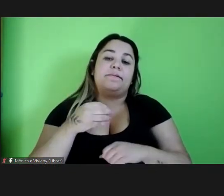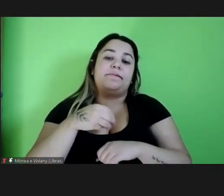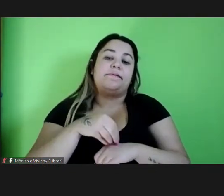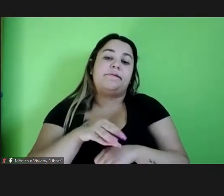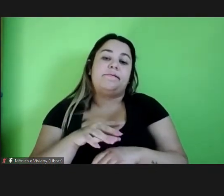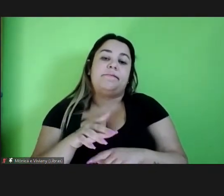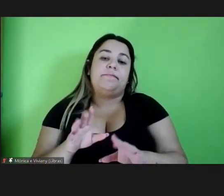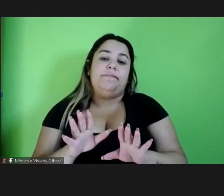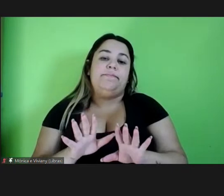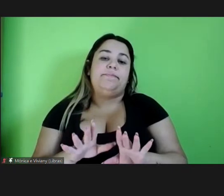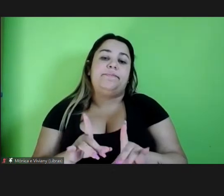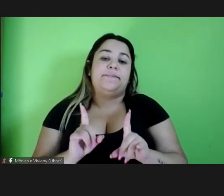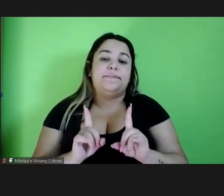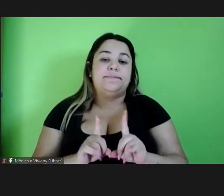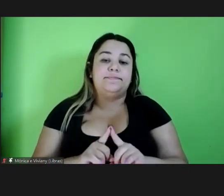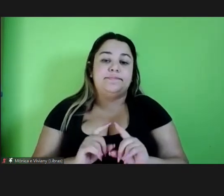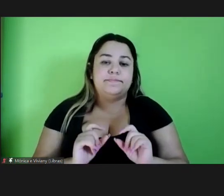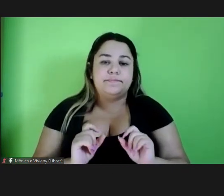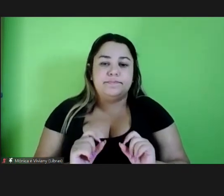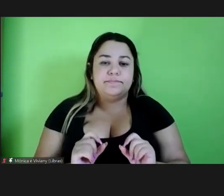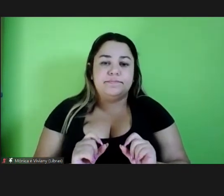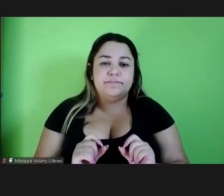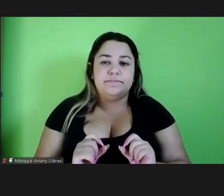Gustav, have you got my